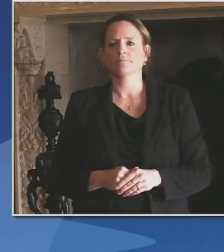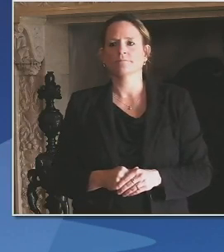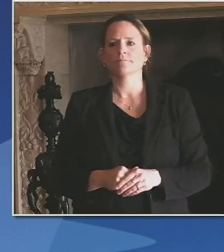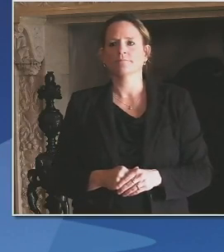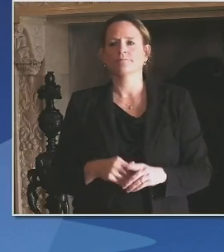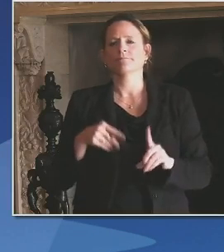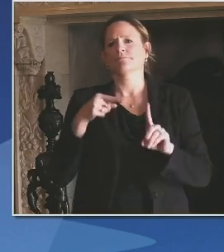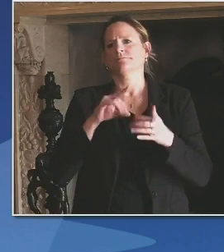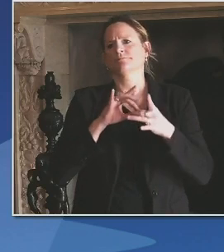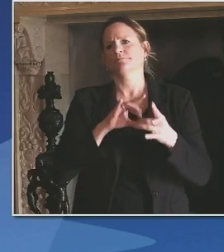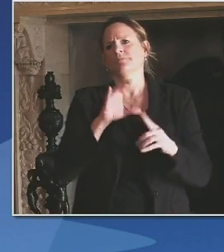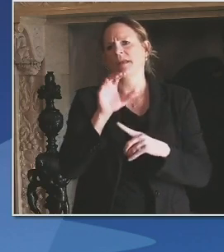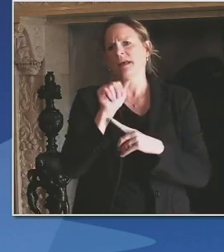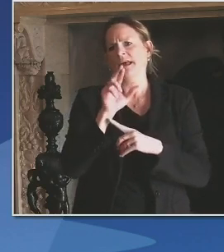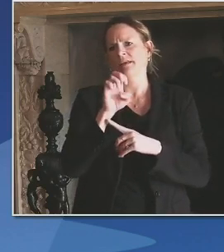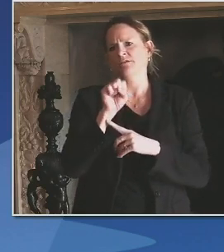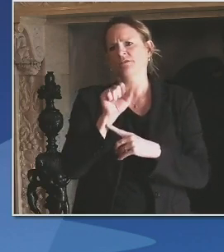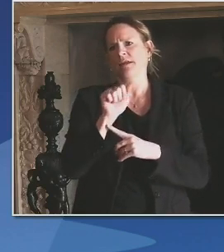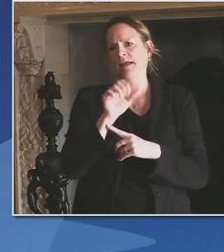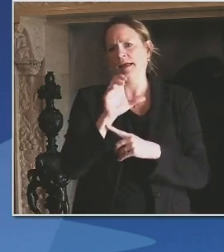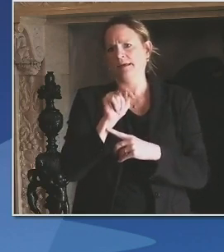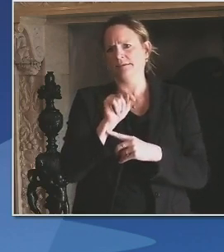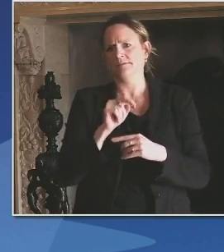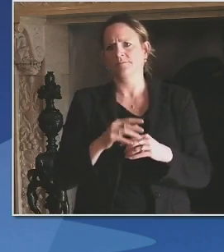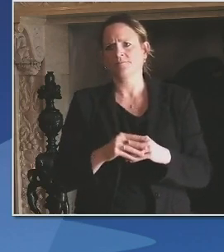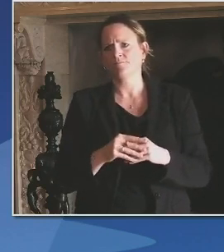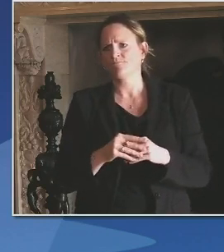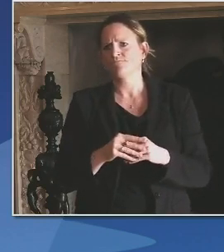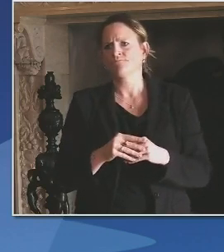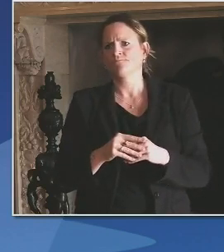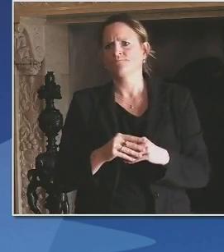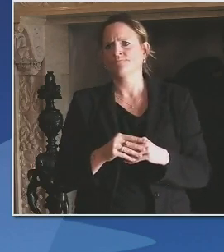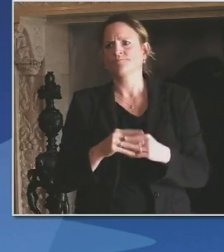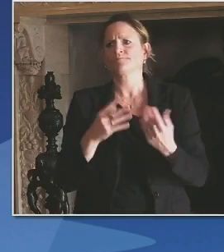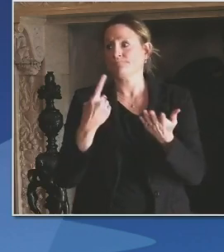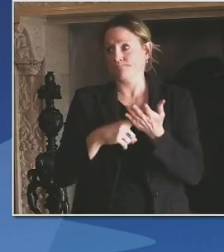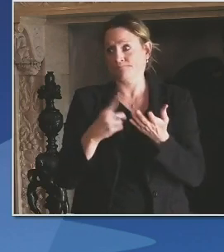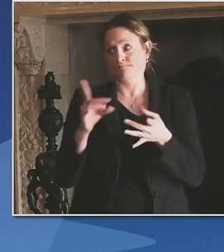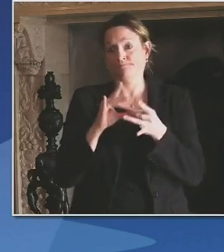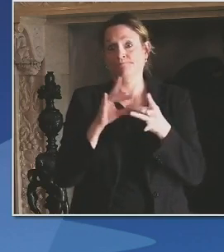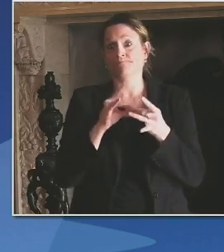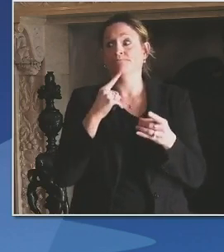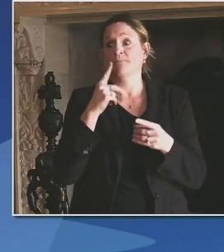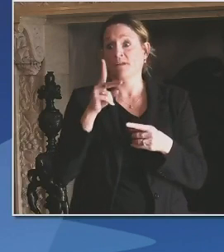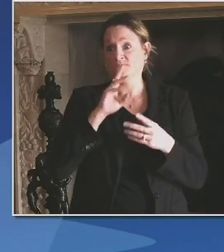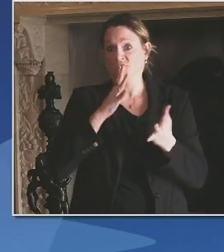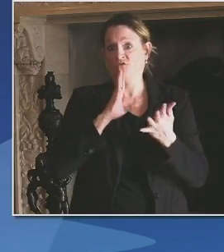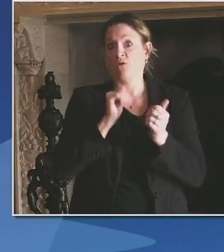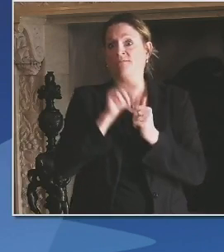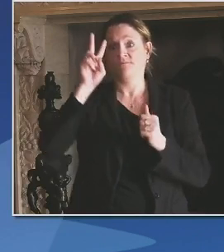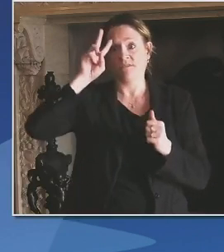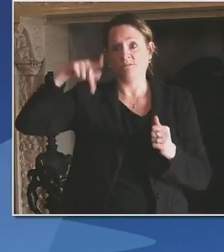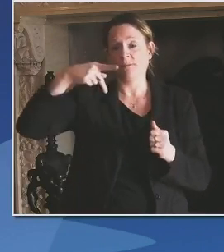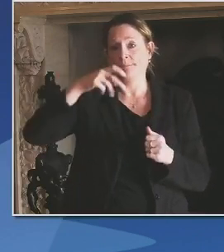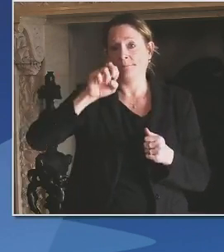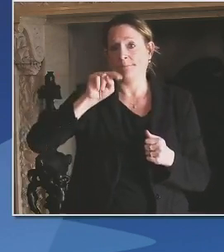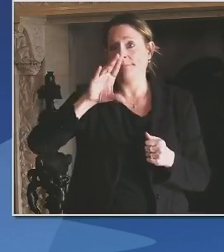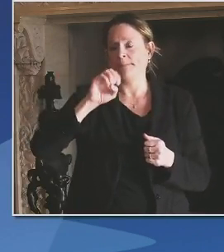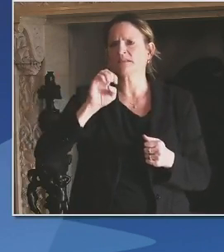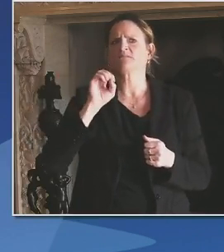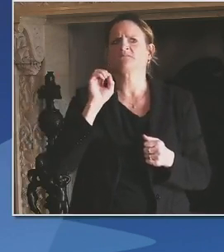President Pence. I was wondering, you know, what's the status currently of just current round of CARES Act